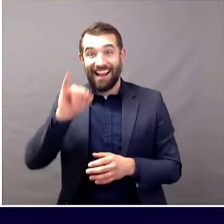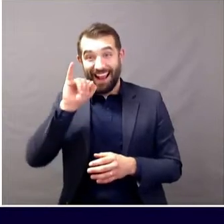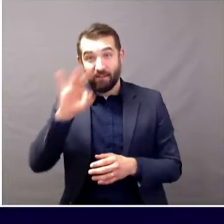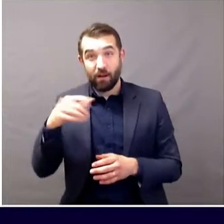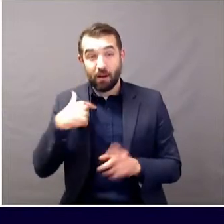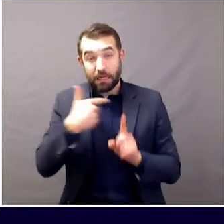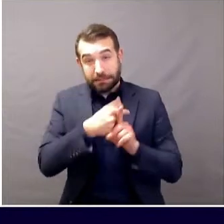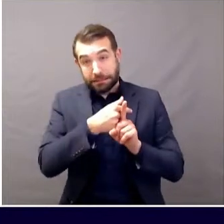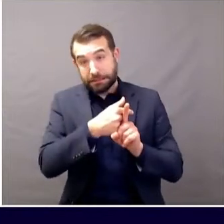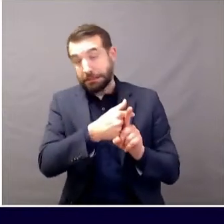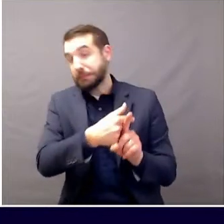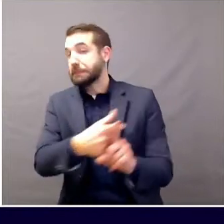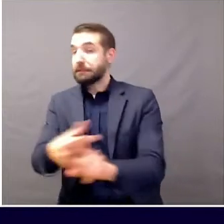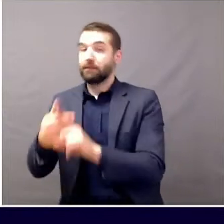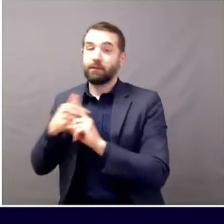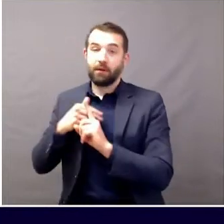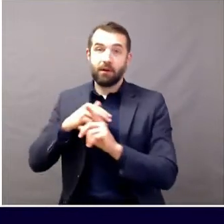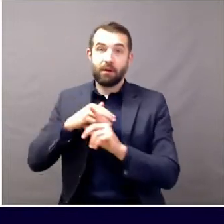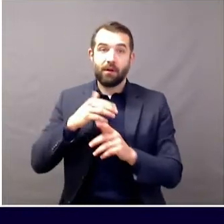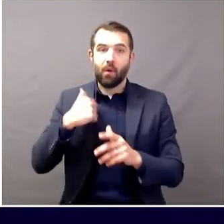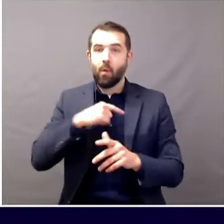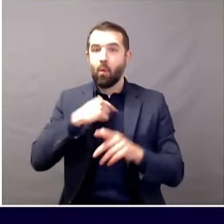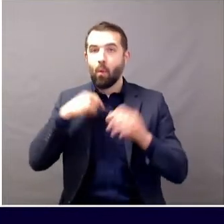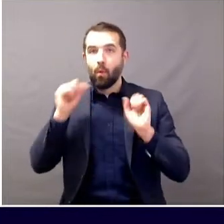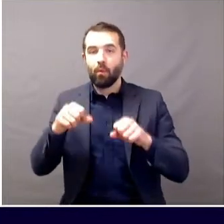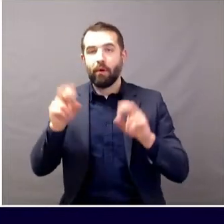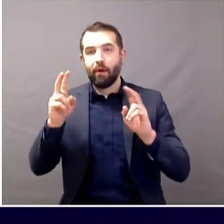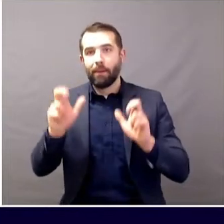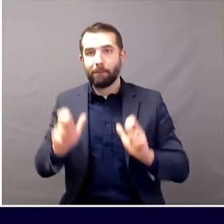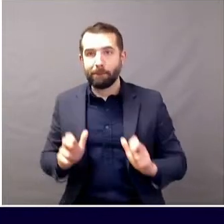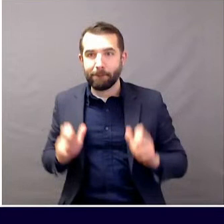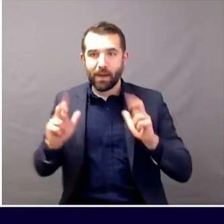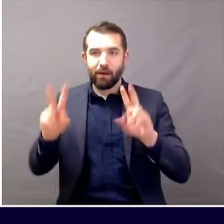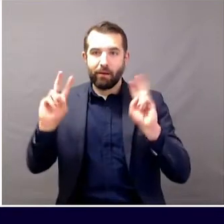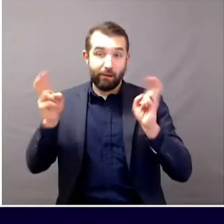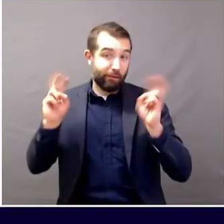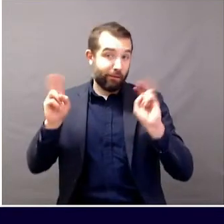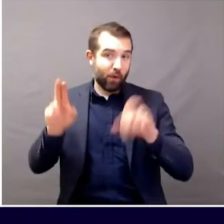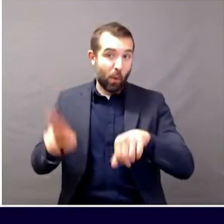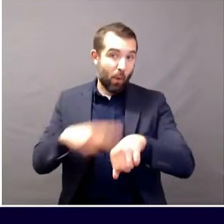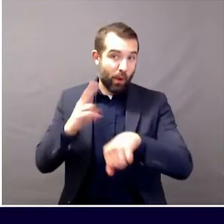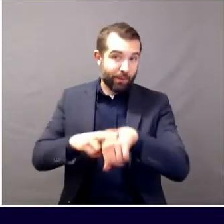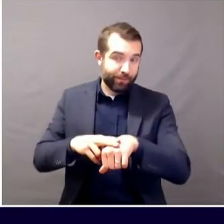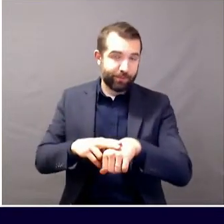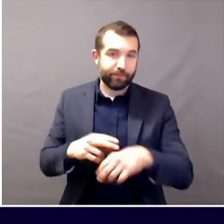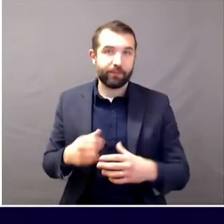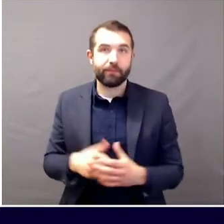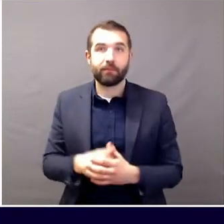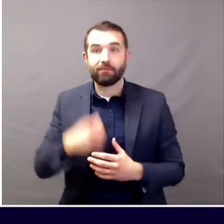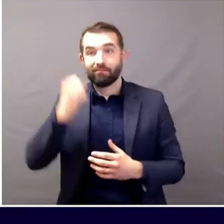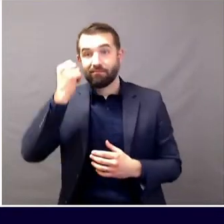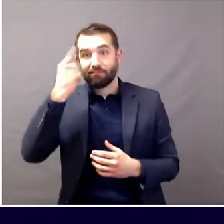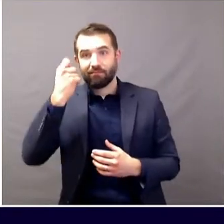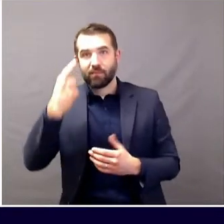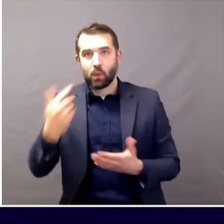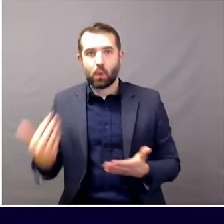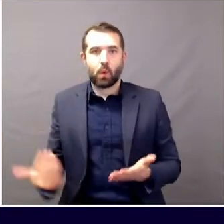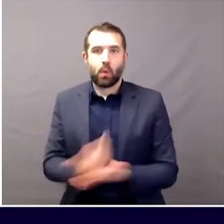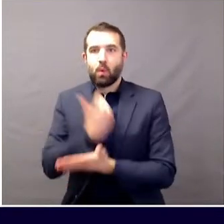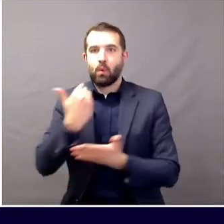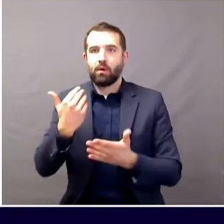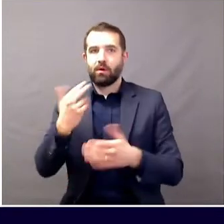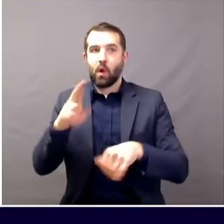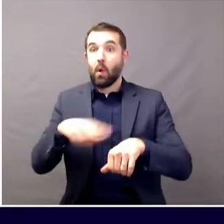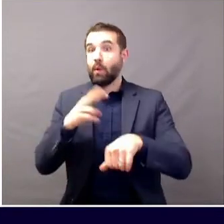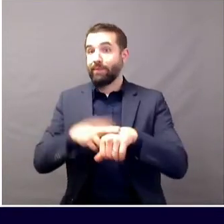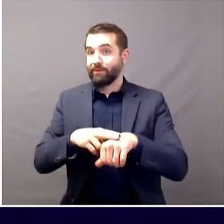to returning toward normal. I don't know what that world of normal will look like. Whether it will look like what things looked like